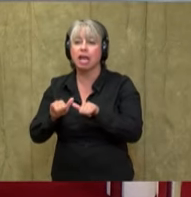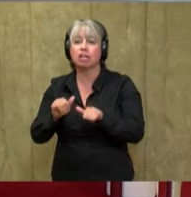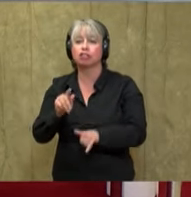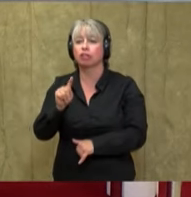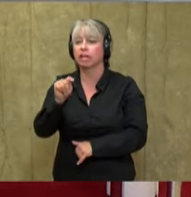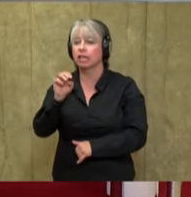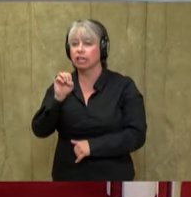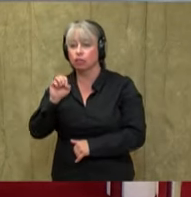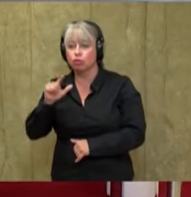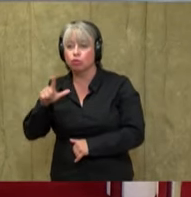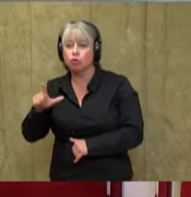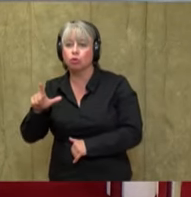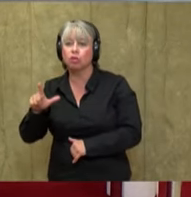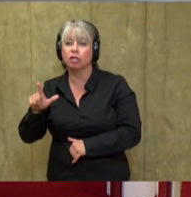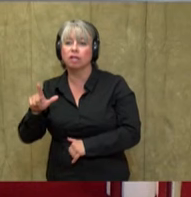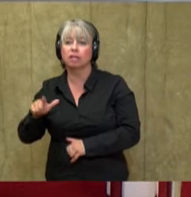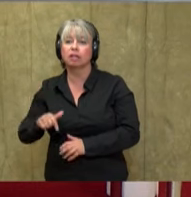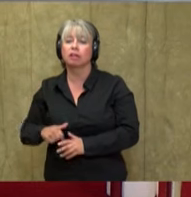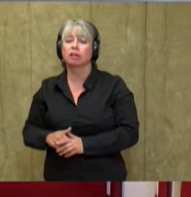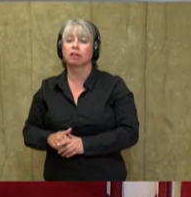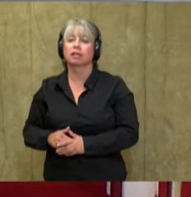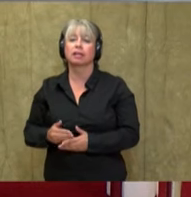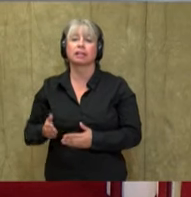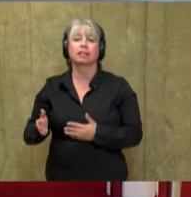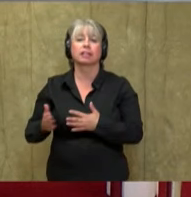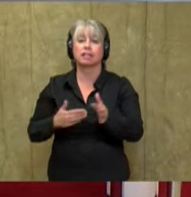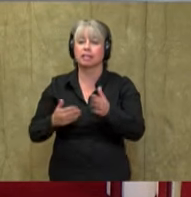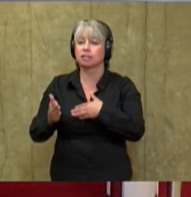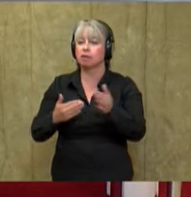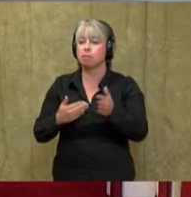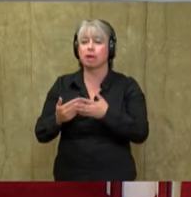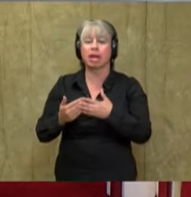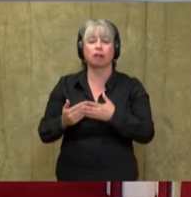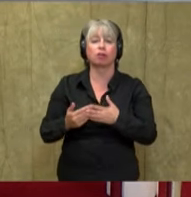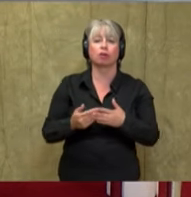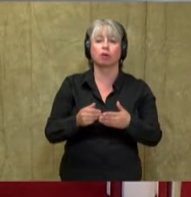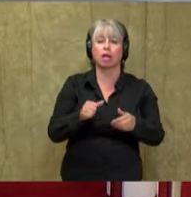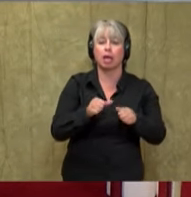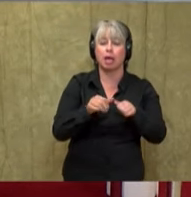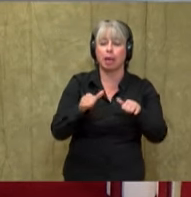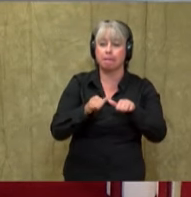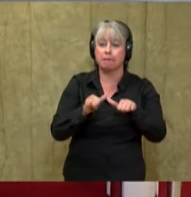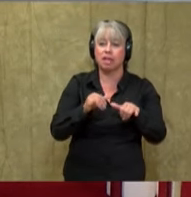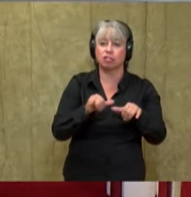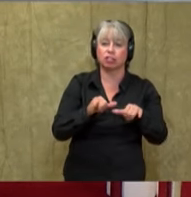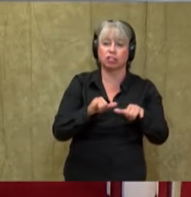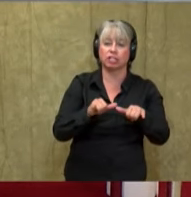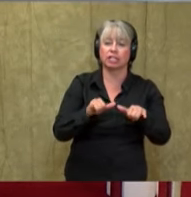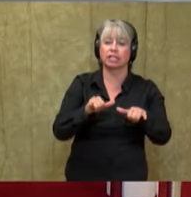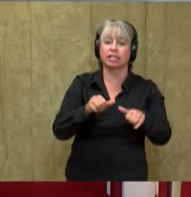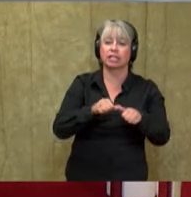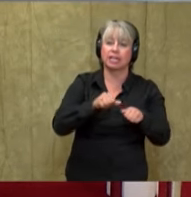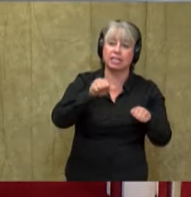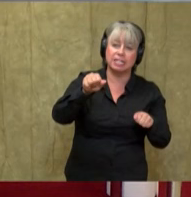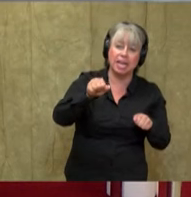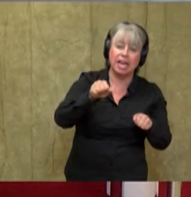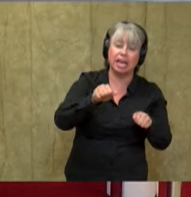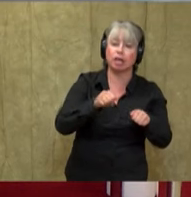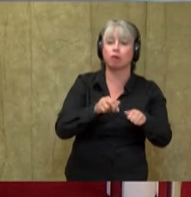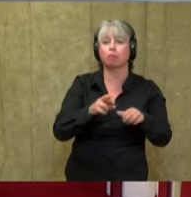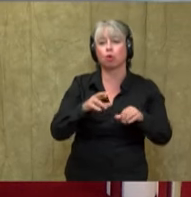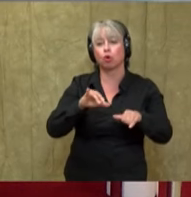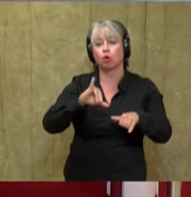you bring a measuring tape, okay, or a ruler. Maybe you have a ruler. Or maybe